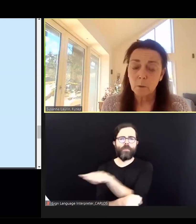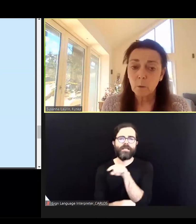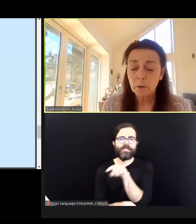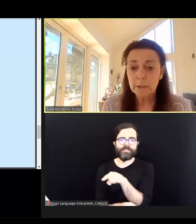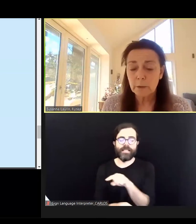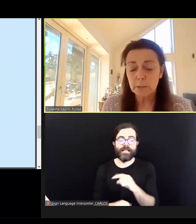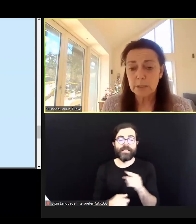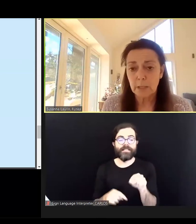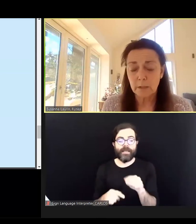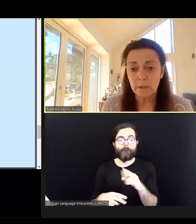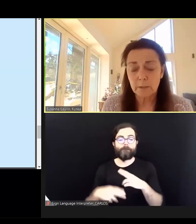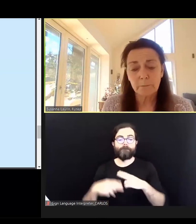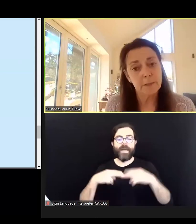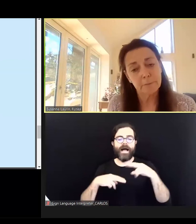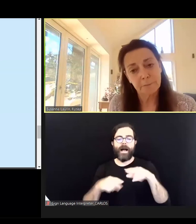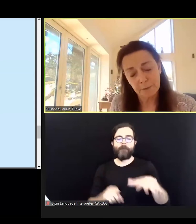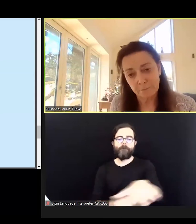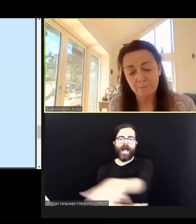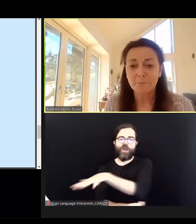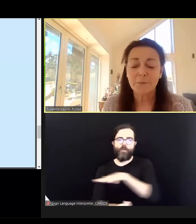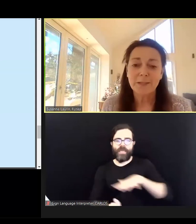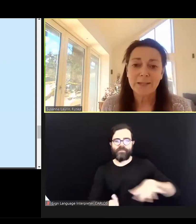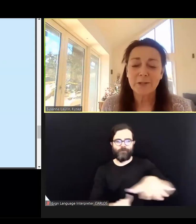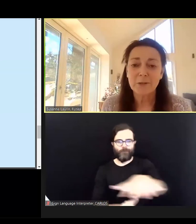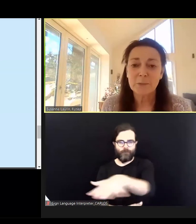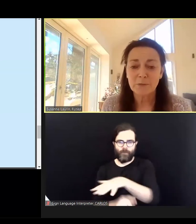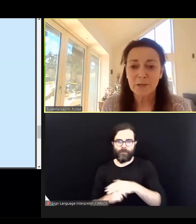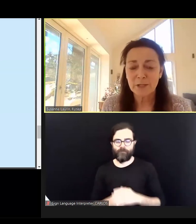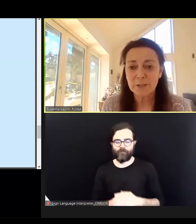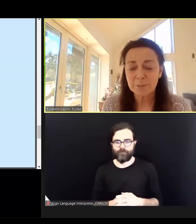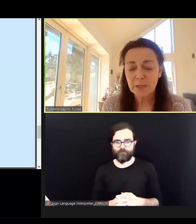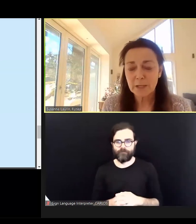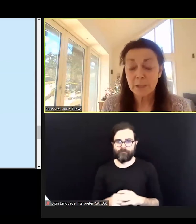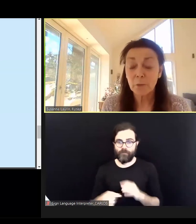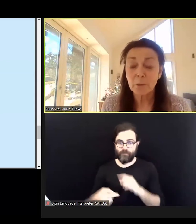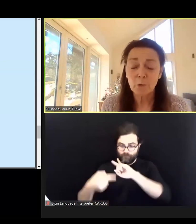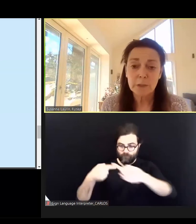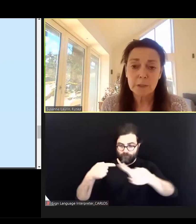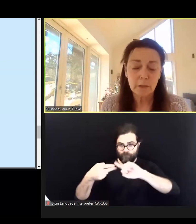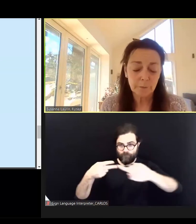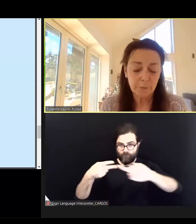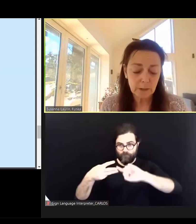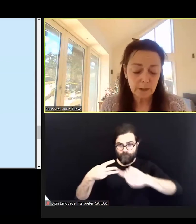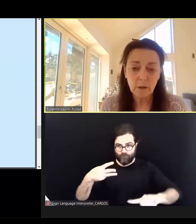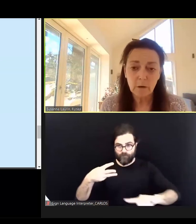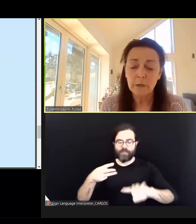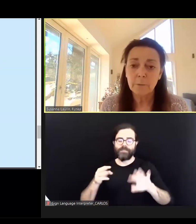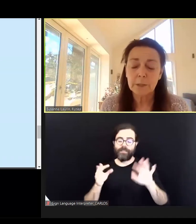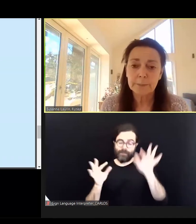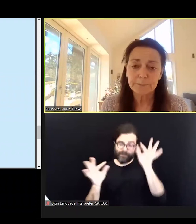accessible. This standard supporting you to have kind of a method of working called Design for All